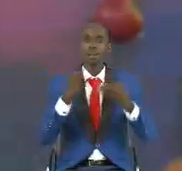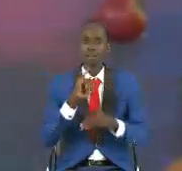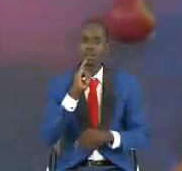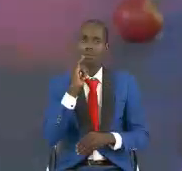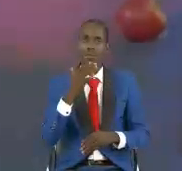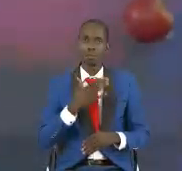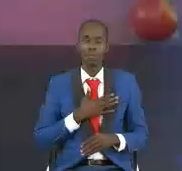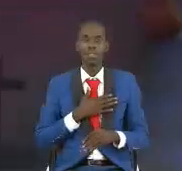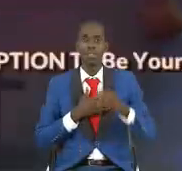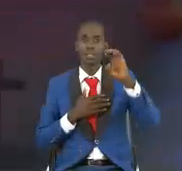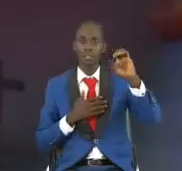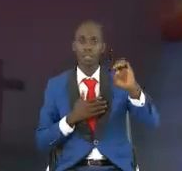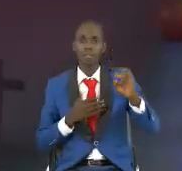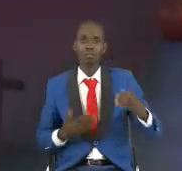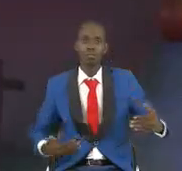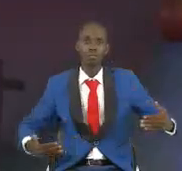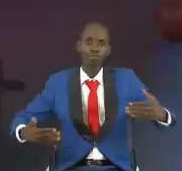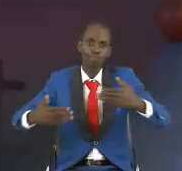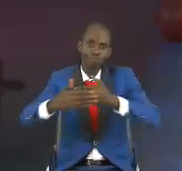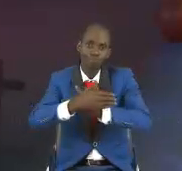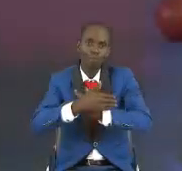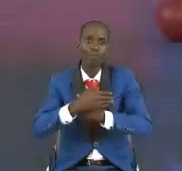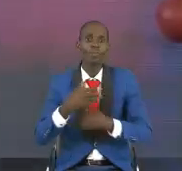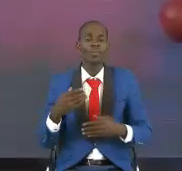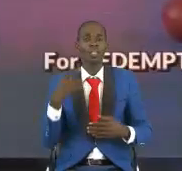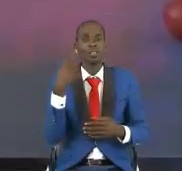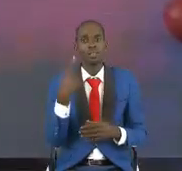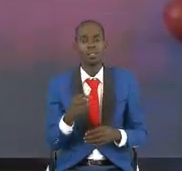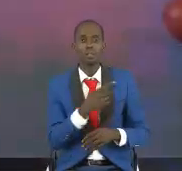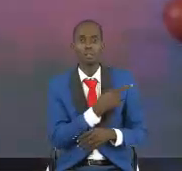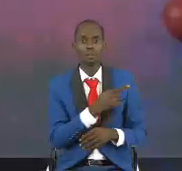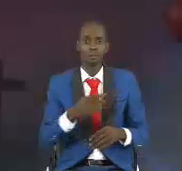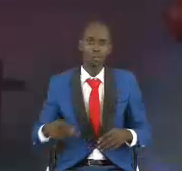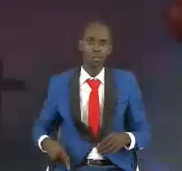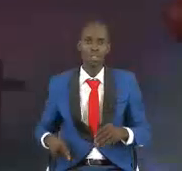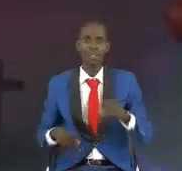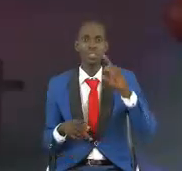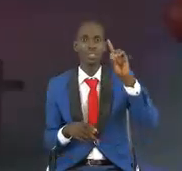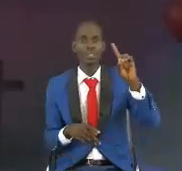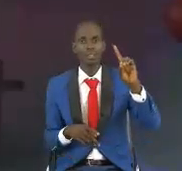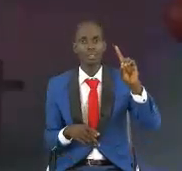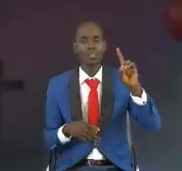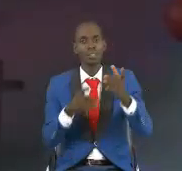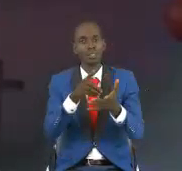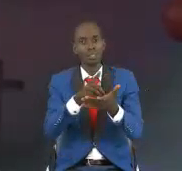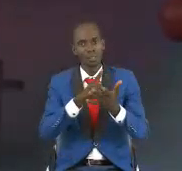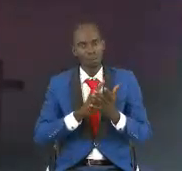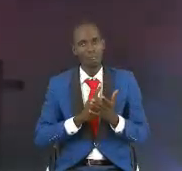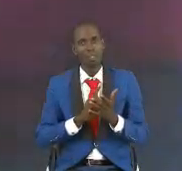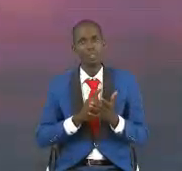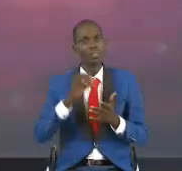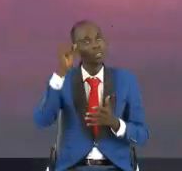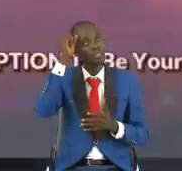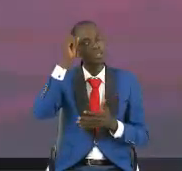E, embrace the Prince. D, demand His pardon. Demand His pardon.